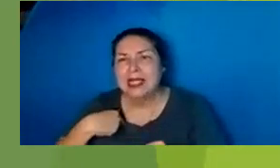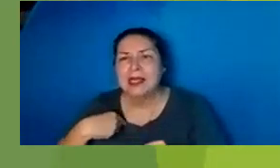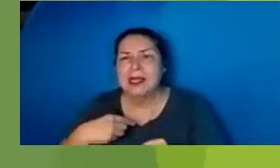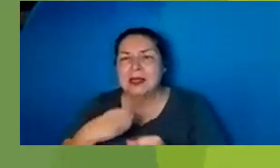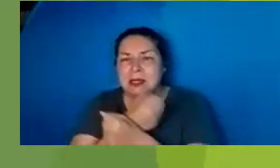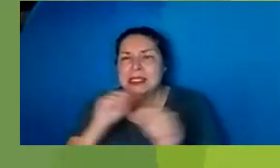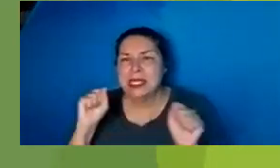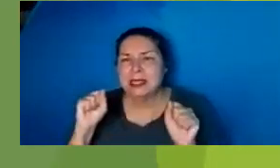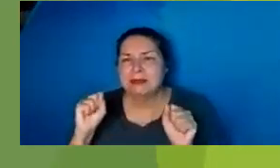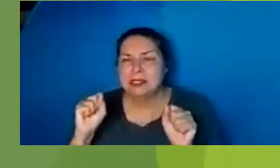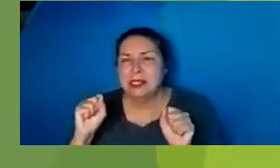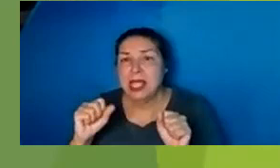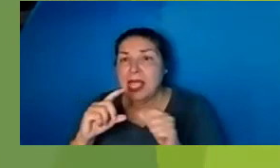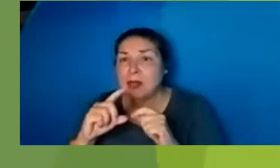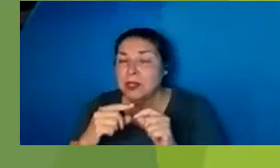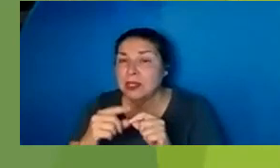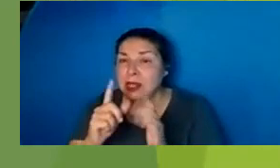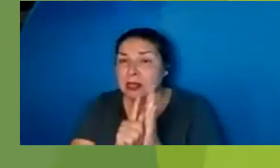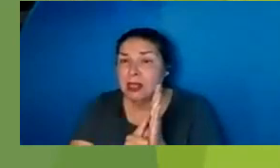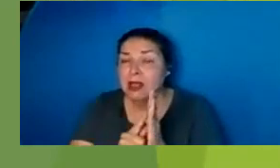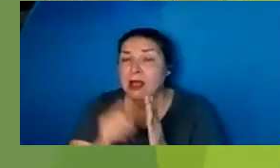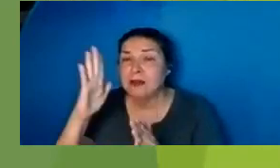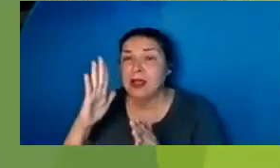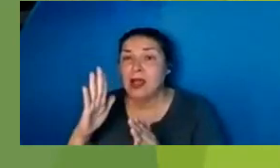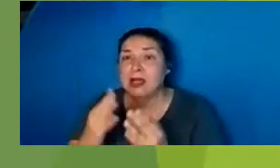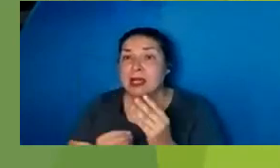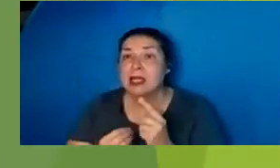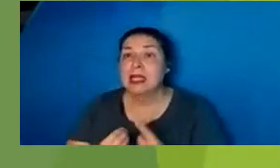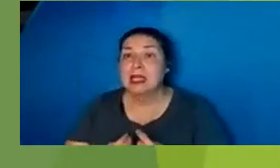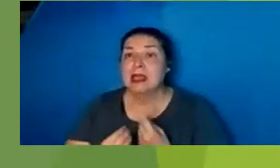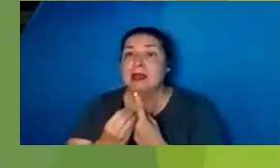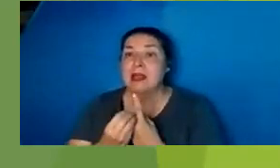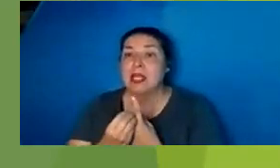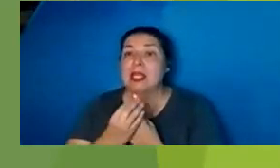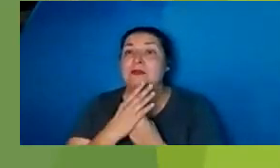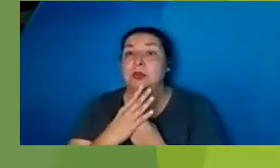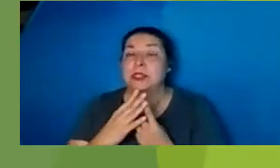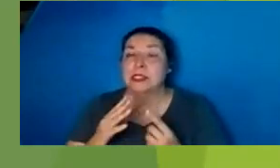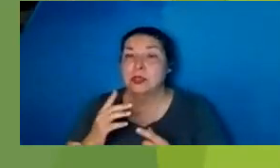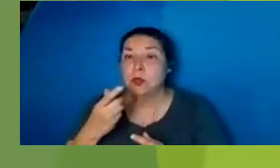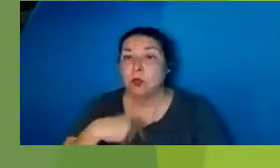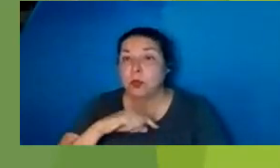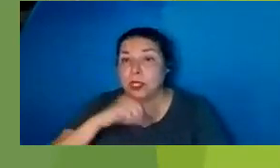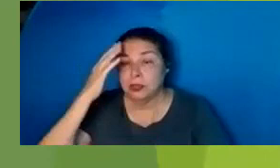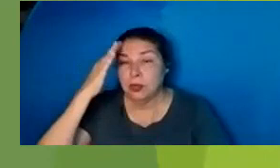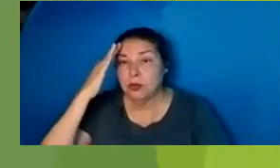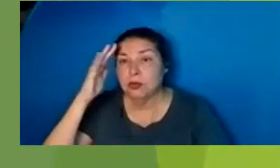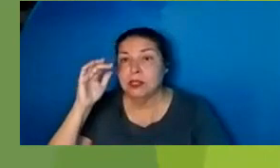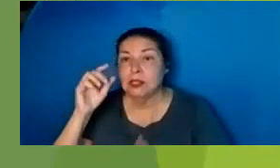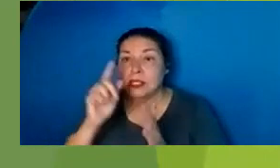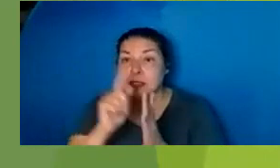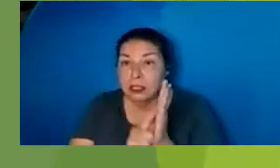has this effect on us, we know that the law is good. For now, we are ready to hear the gospel.